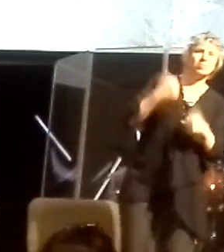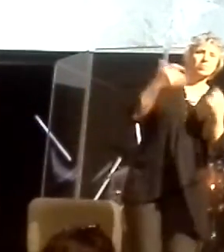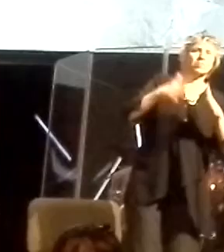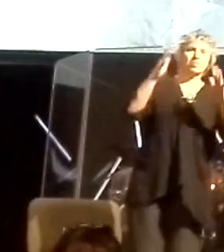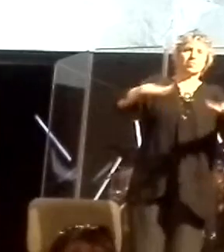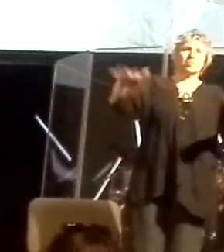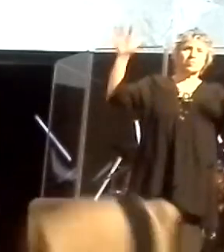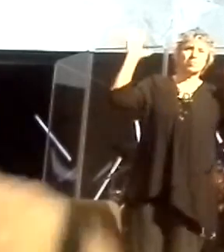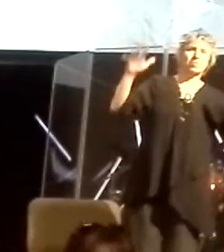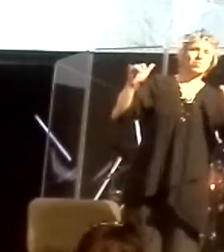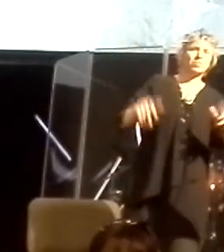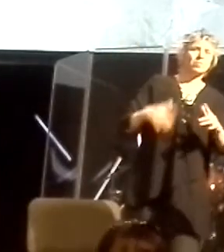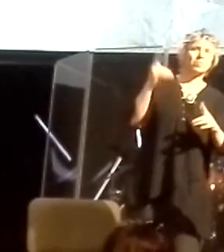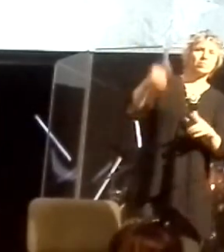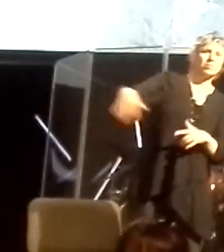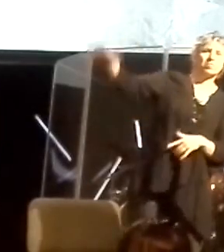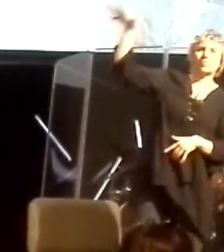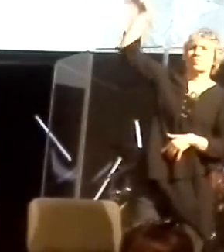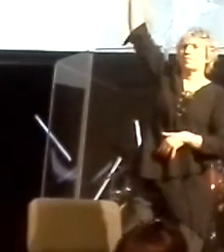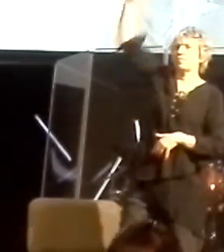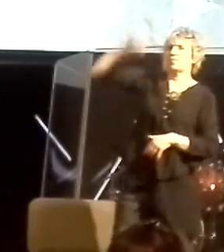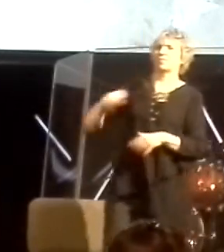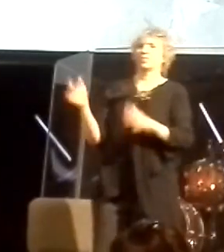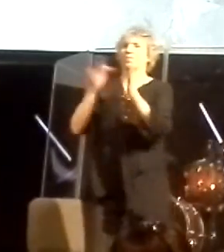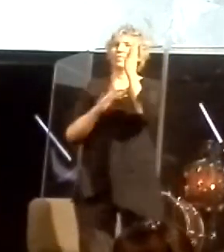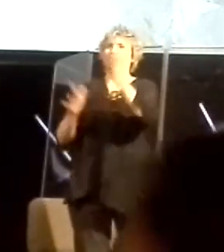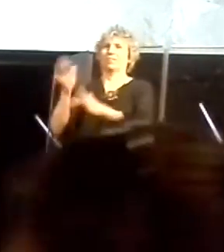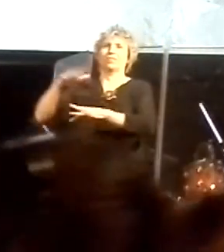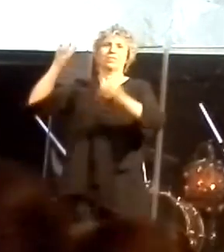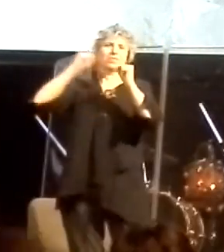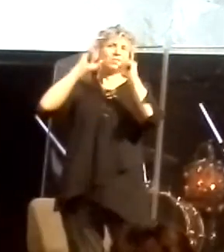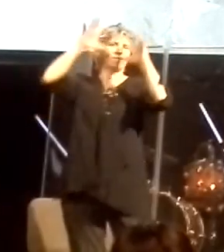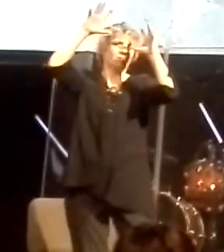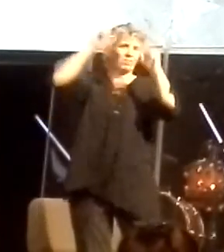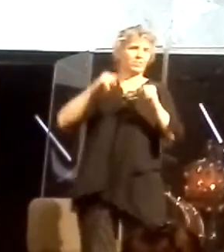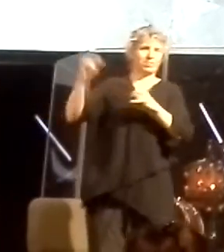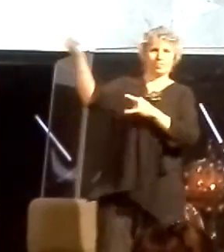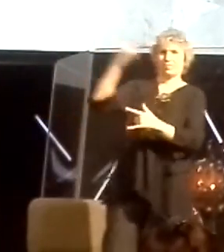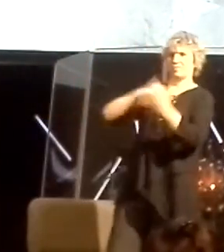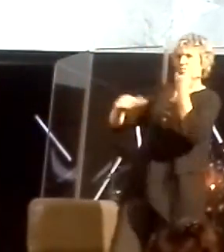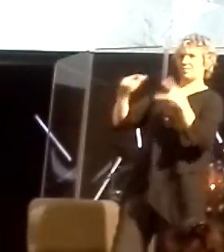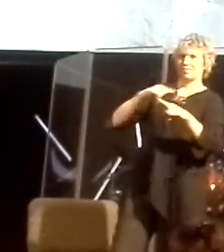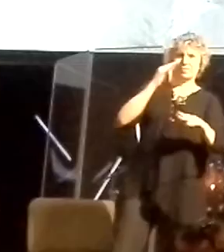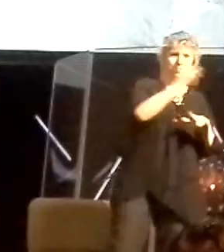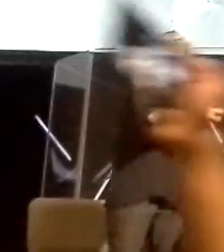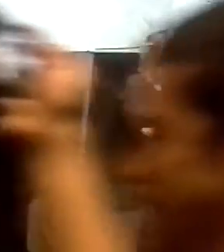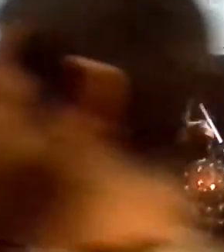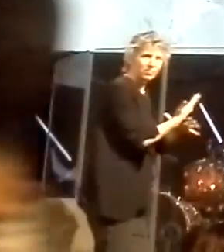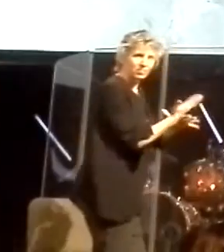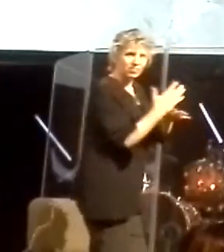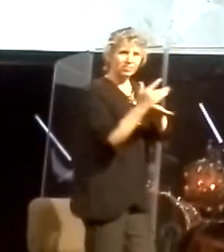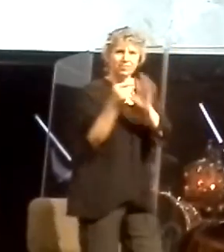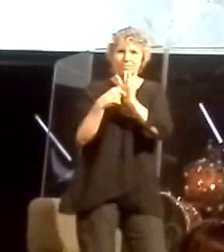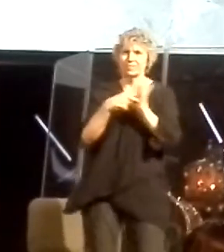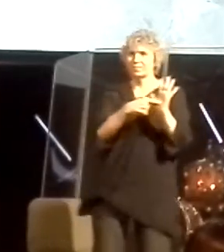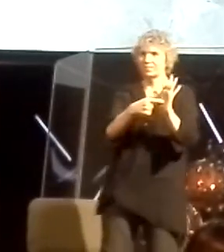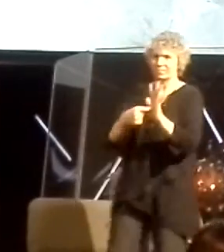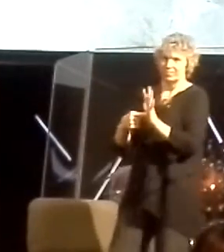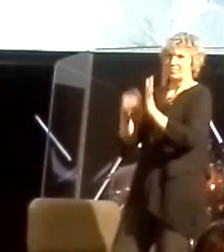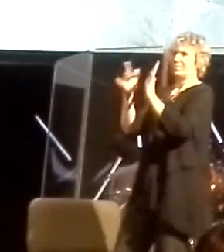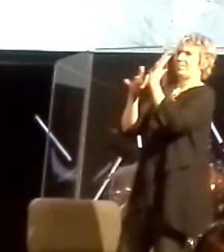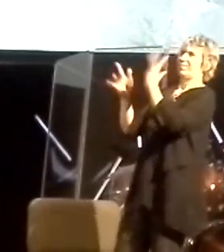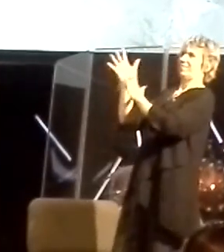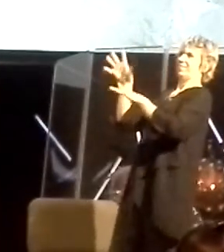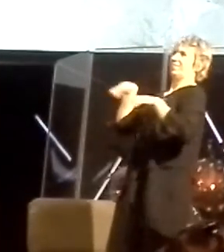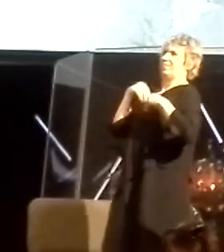was the day I said yes to Jesus. I'm amazed by His unconditional love for me, and I want to share the world that I've given my life to Christ. Thank you,